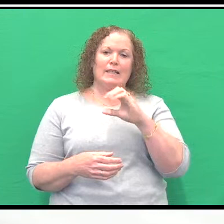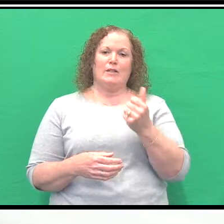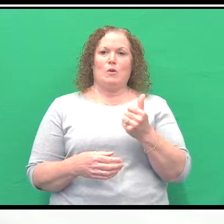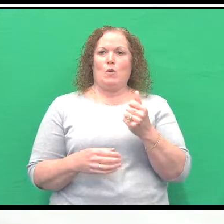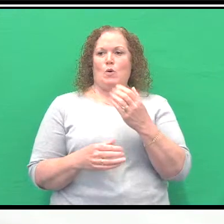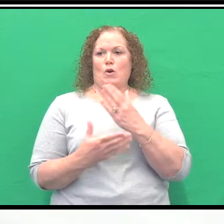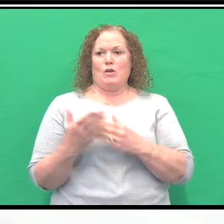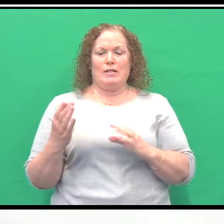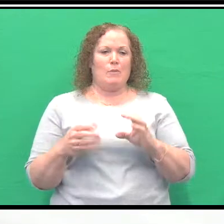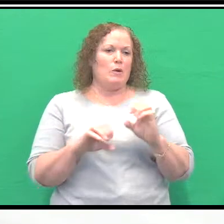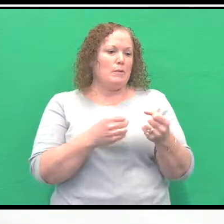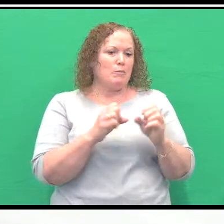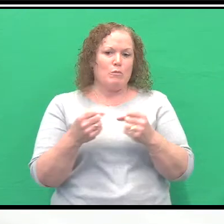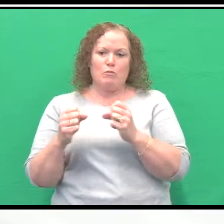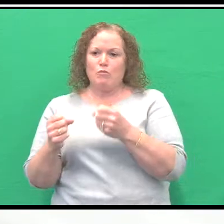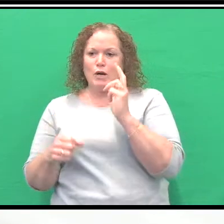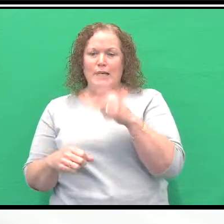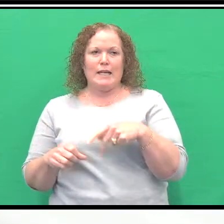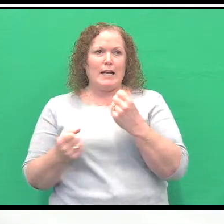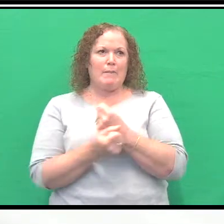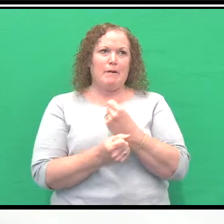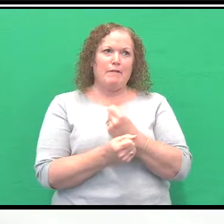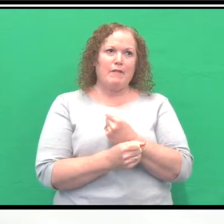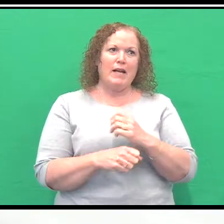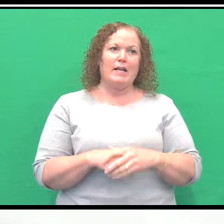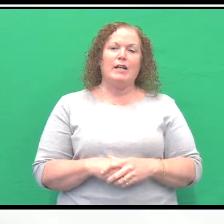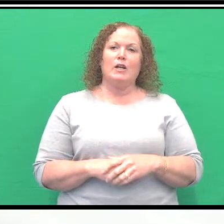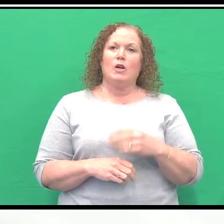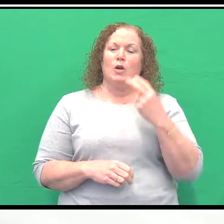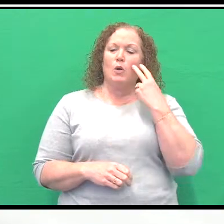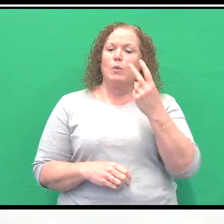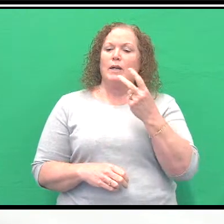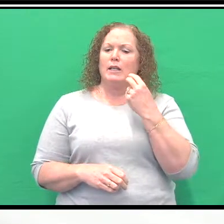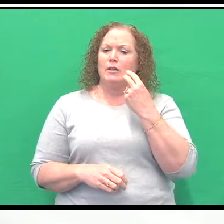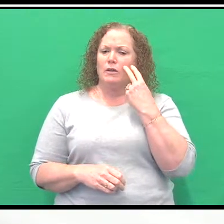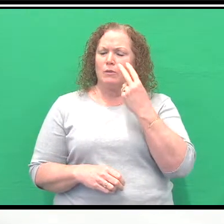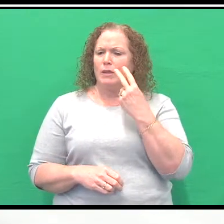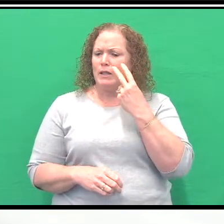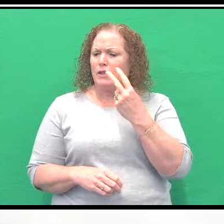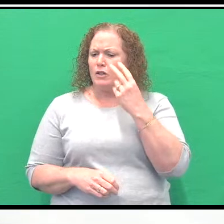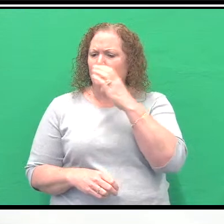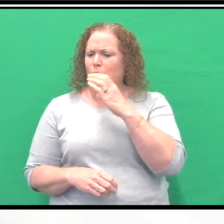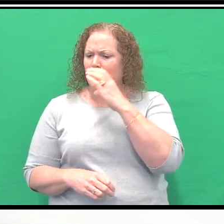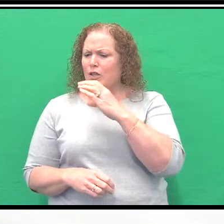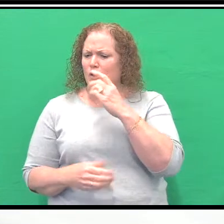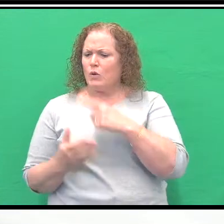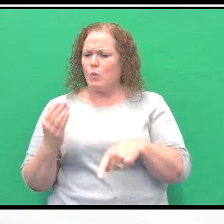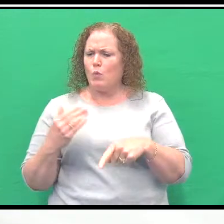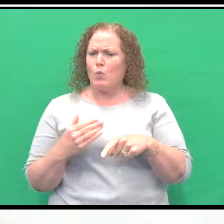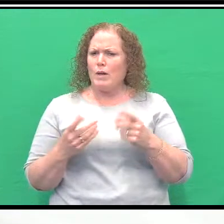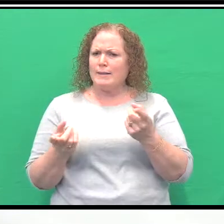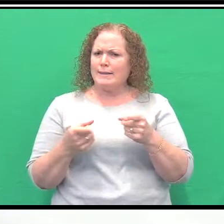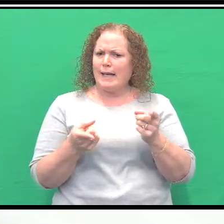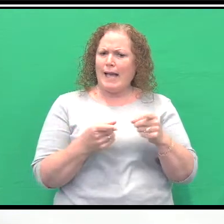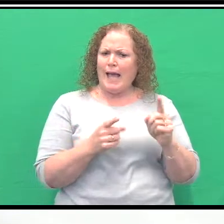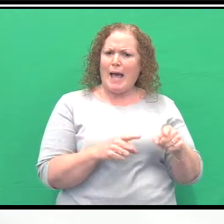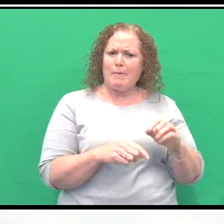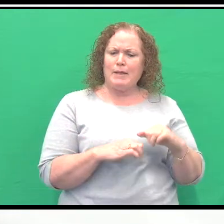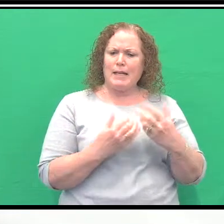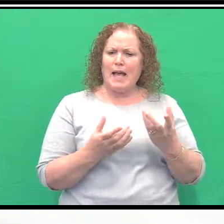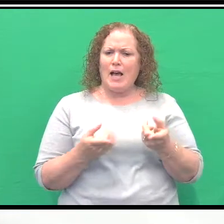to evaluate the root cause and how we could step in and try to be more preventable. Like our paraprofessional department,